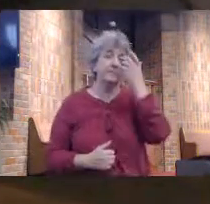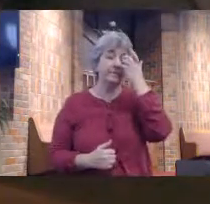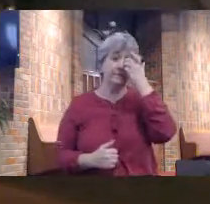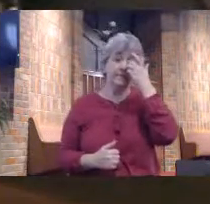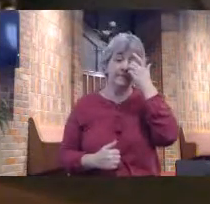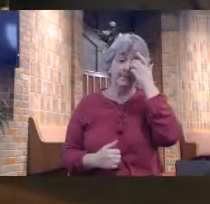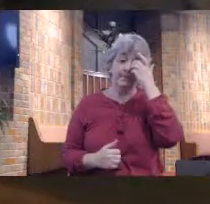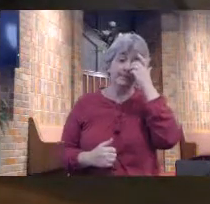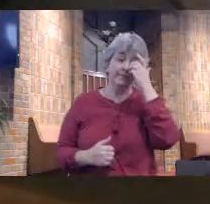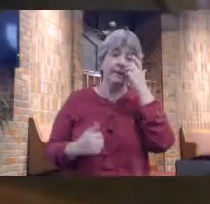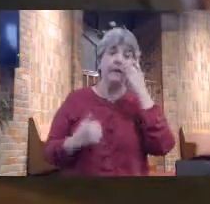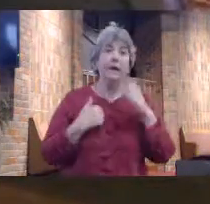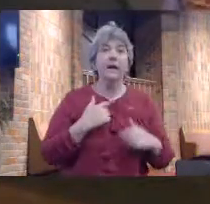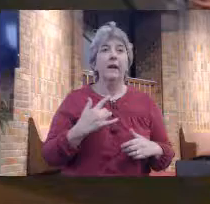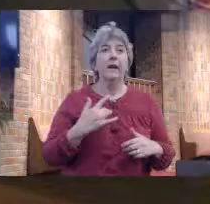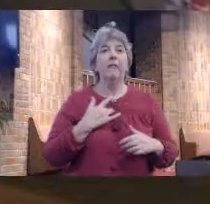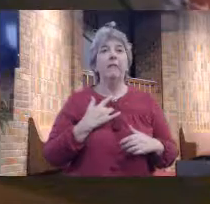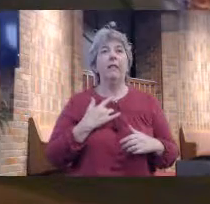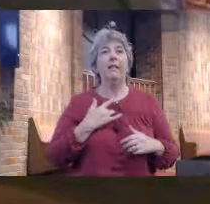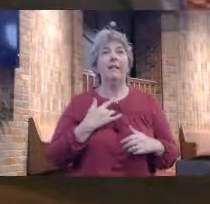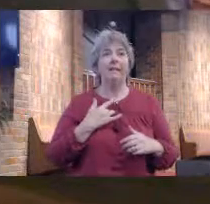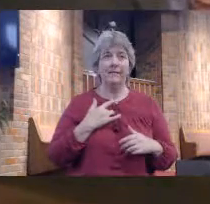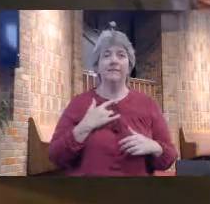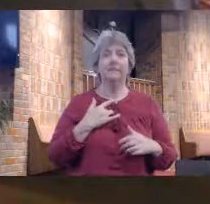I suspect that the answers that we would give